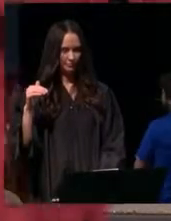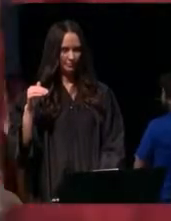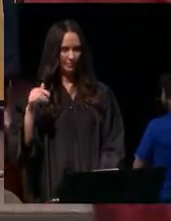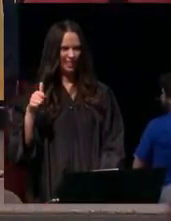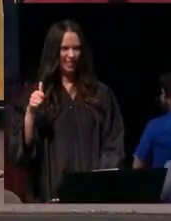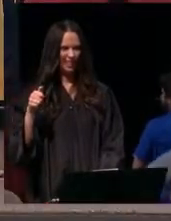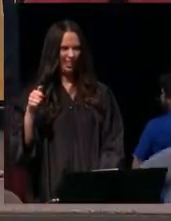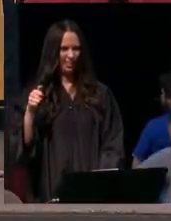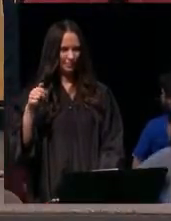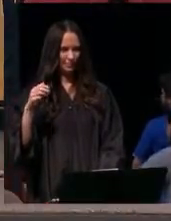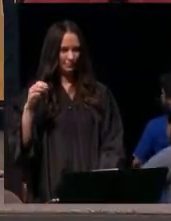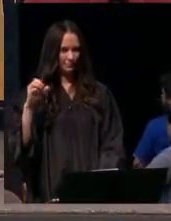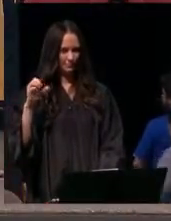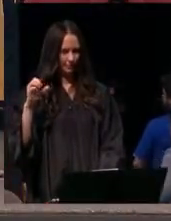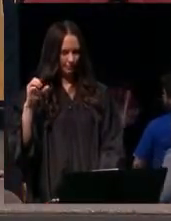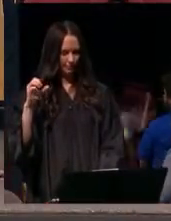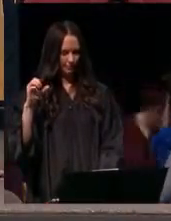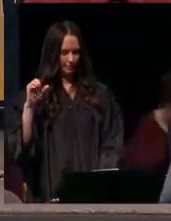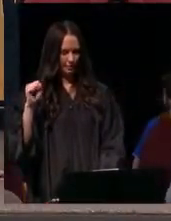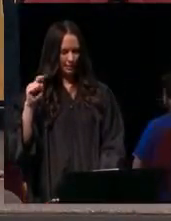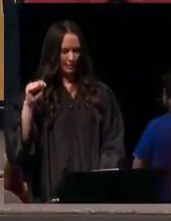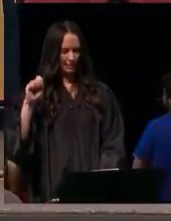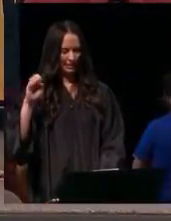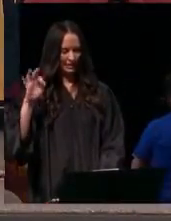Stefano Negrelli.